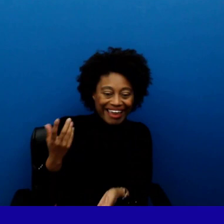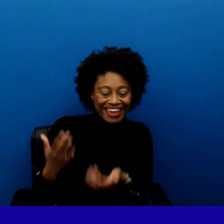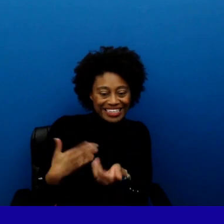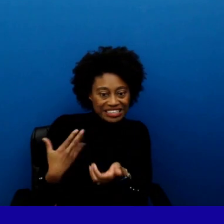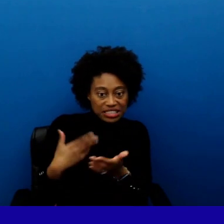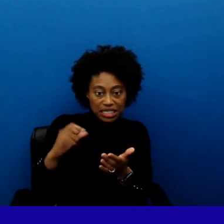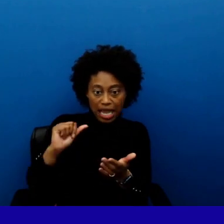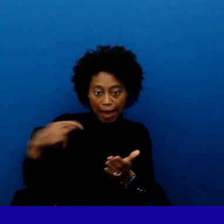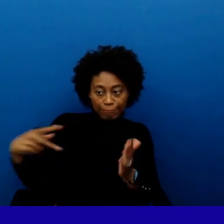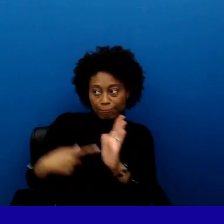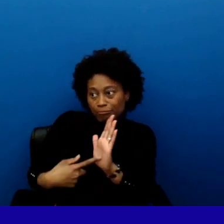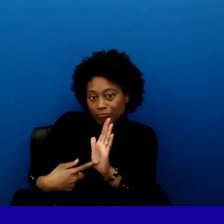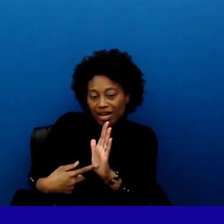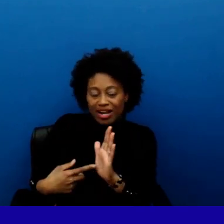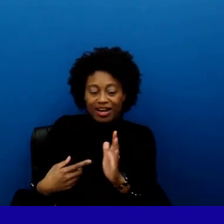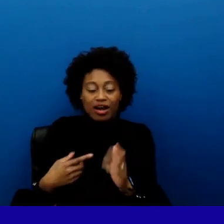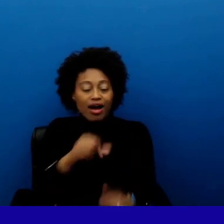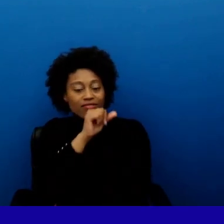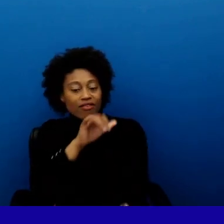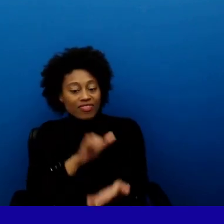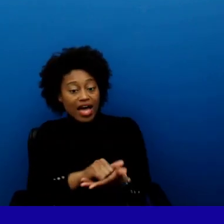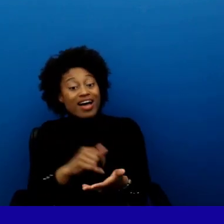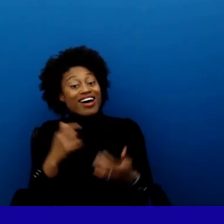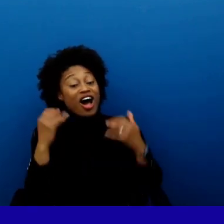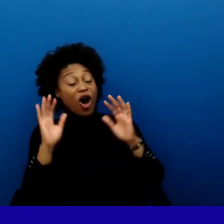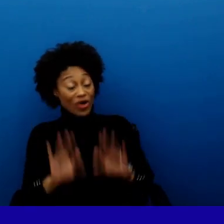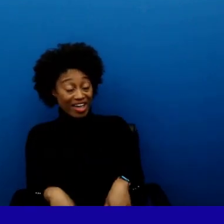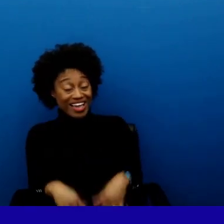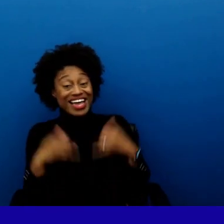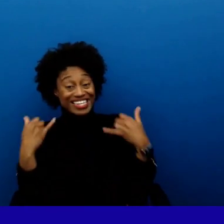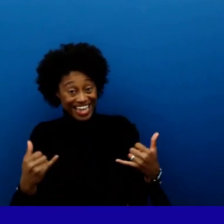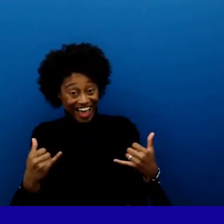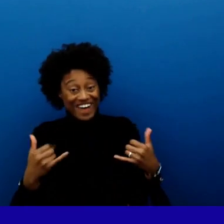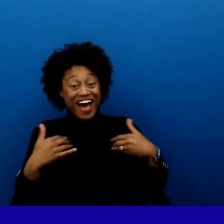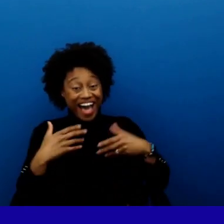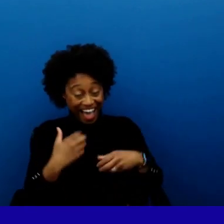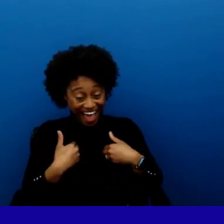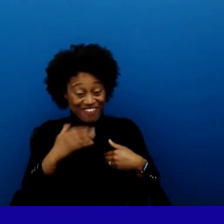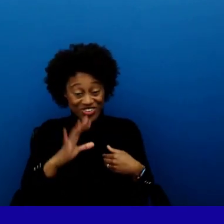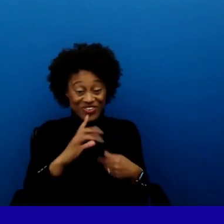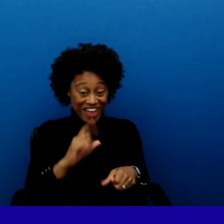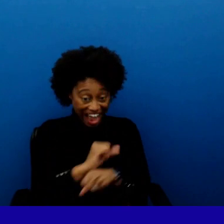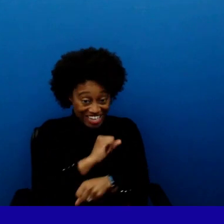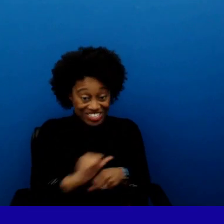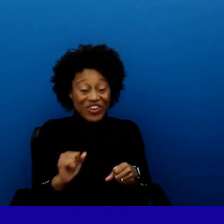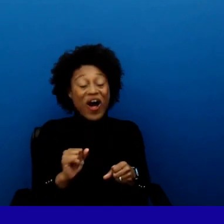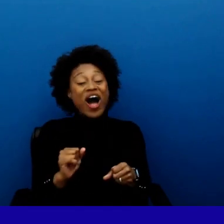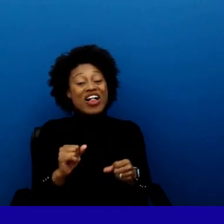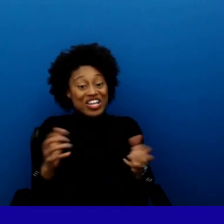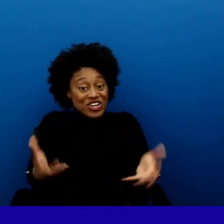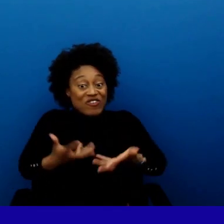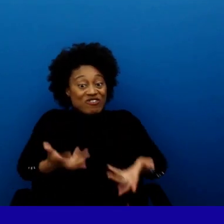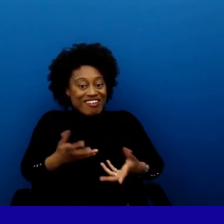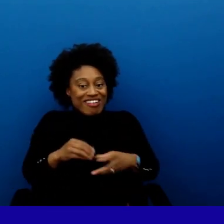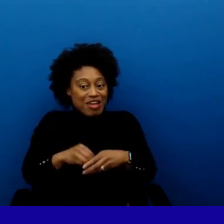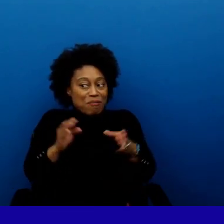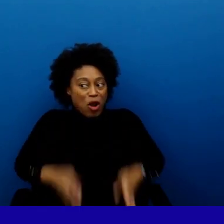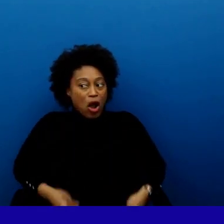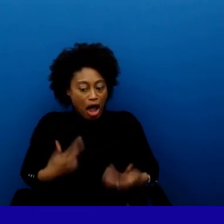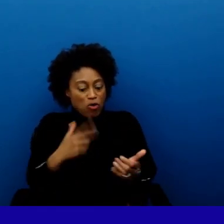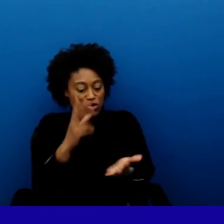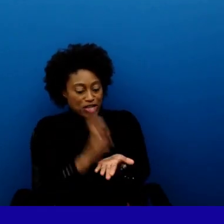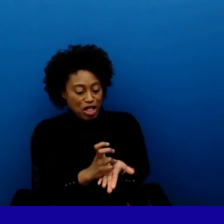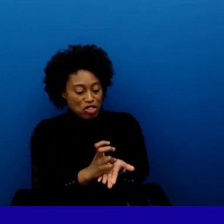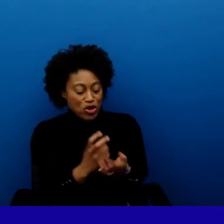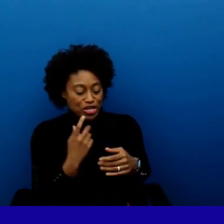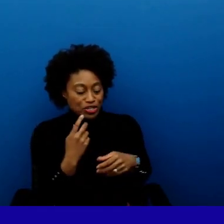yeah. or whatever. Yeah, I really like that. So, okay, now I've got your actual endorsement in person. So I'm going to download